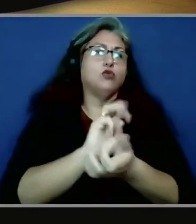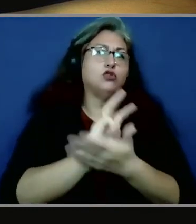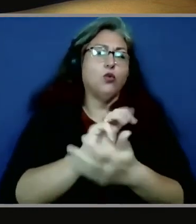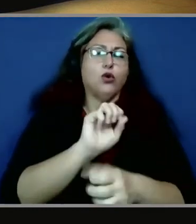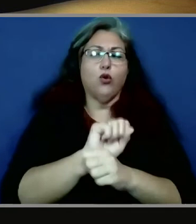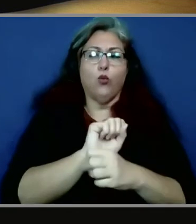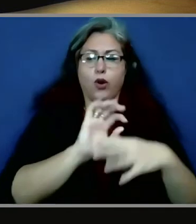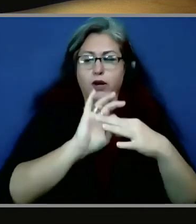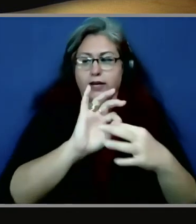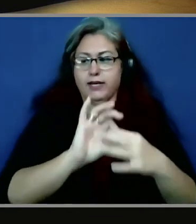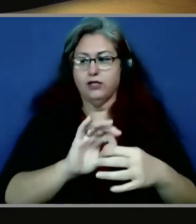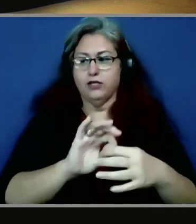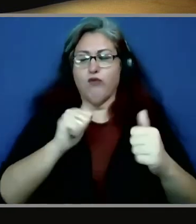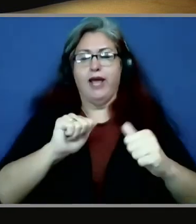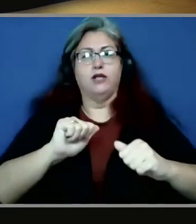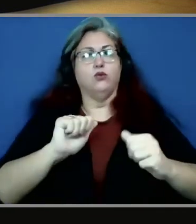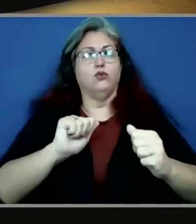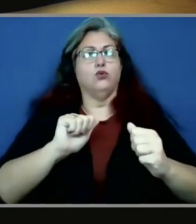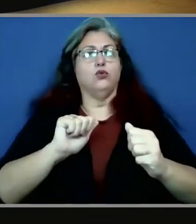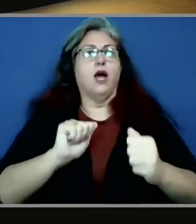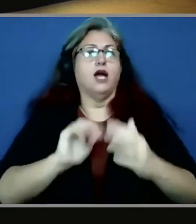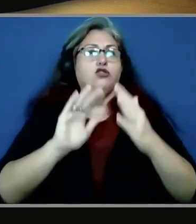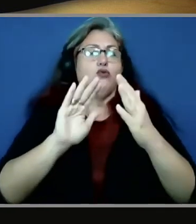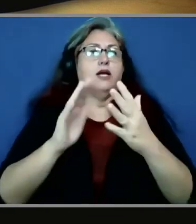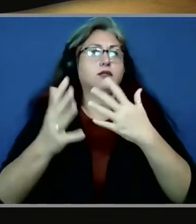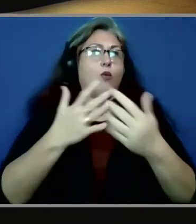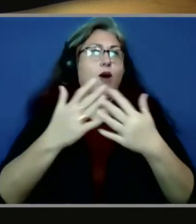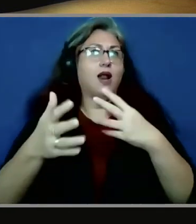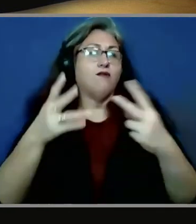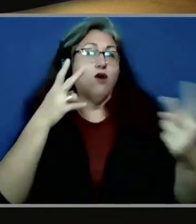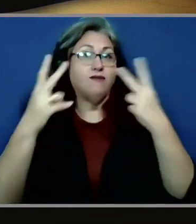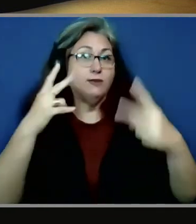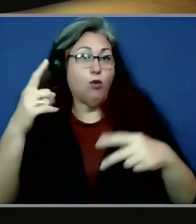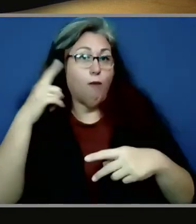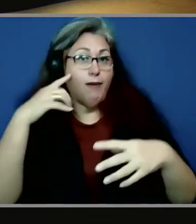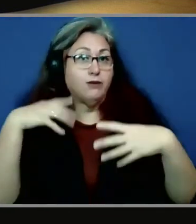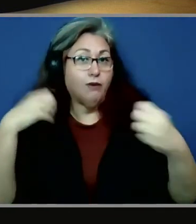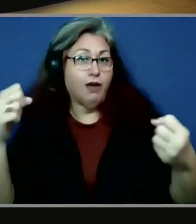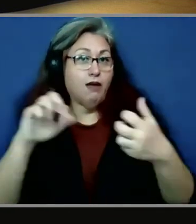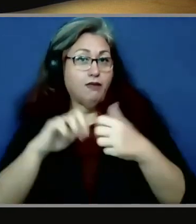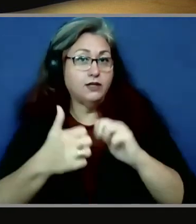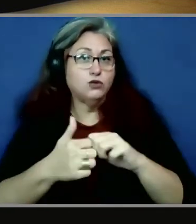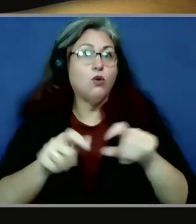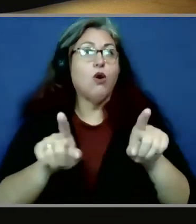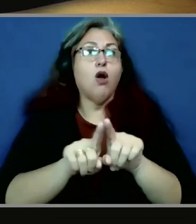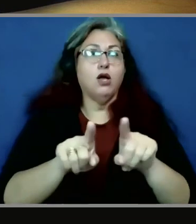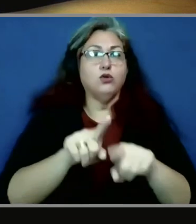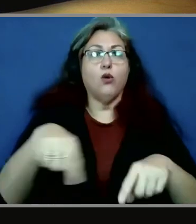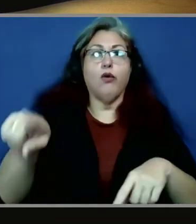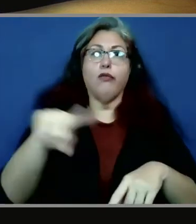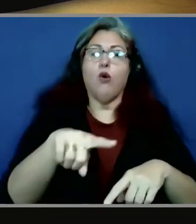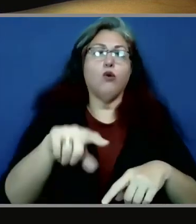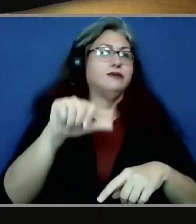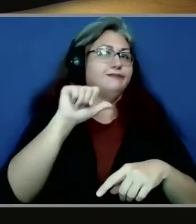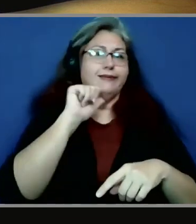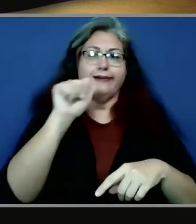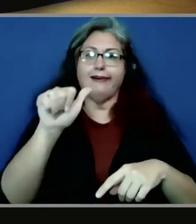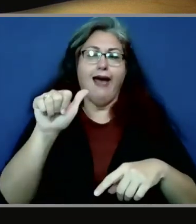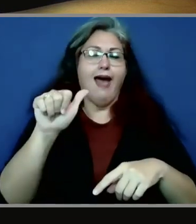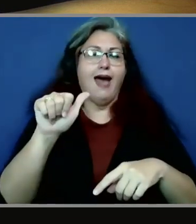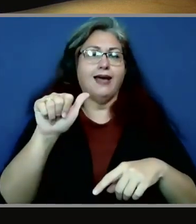addressing those that are both visible mental health issues and those who are not visible, those